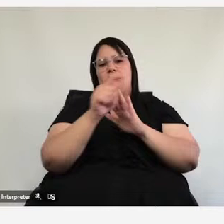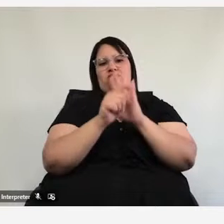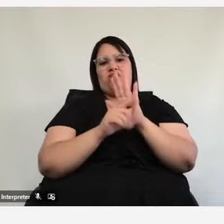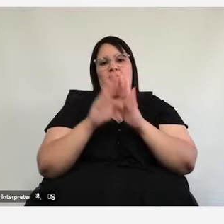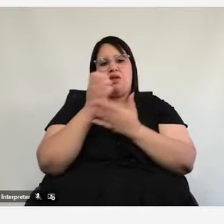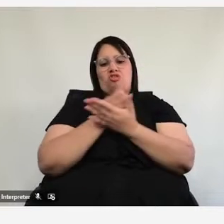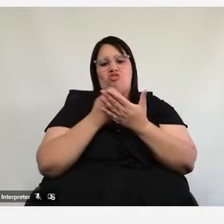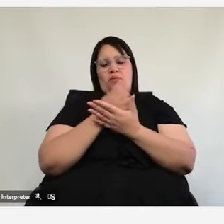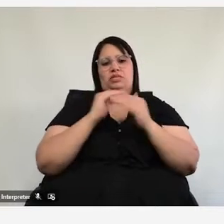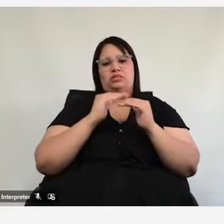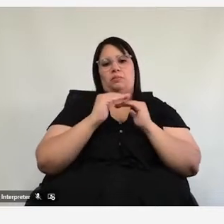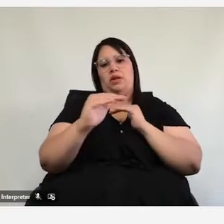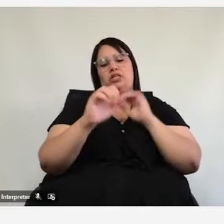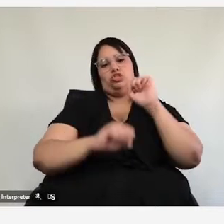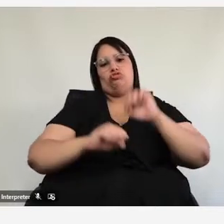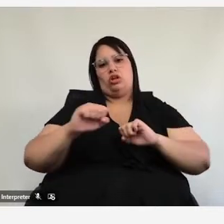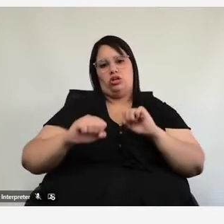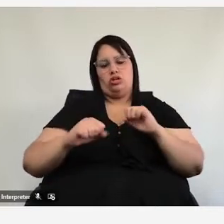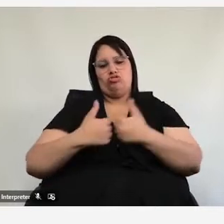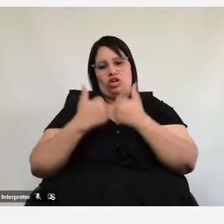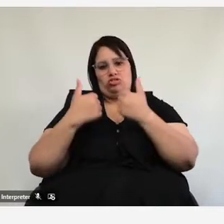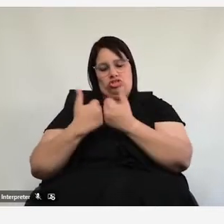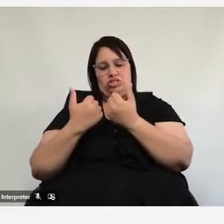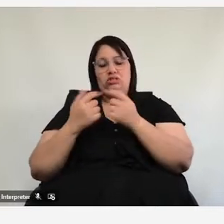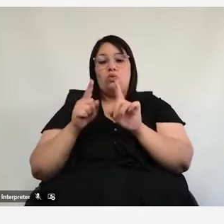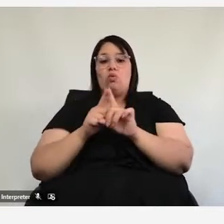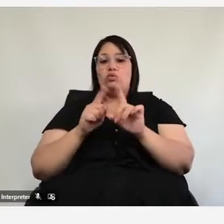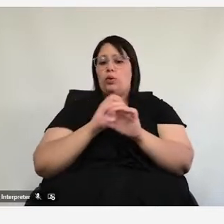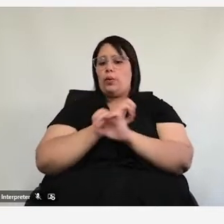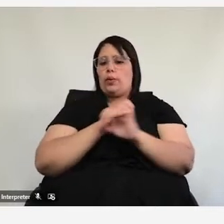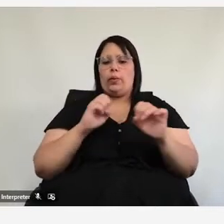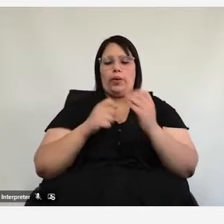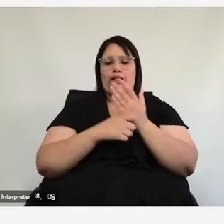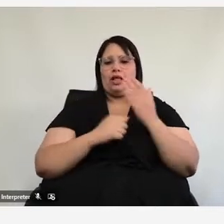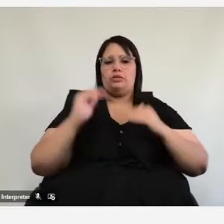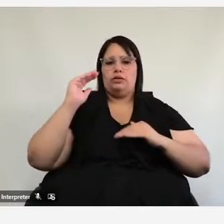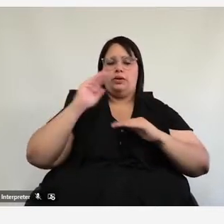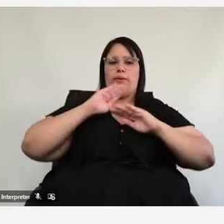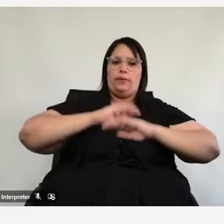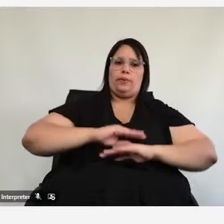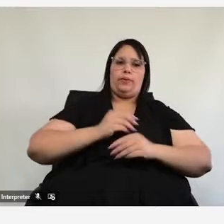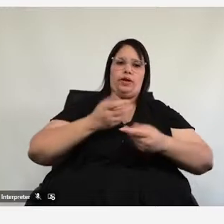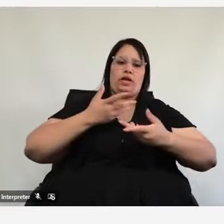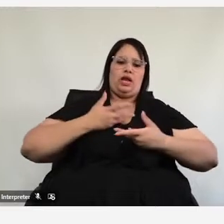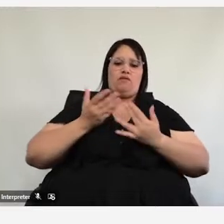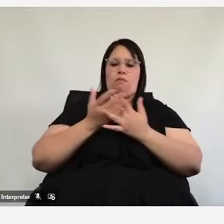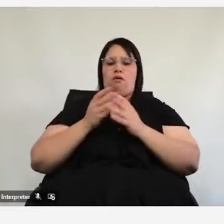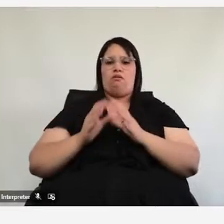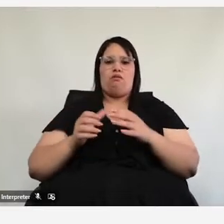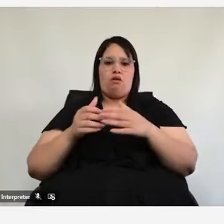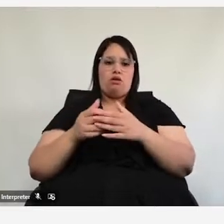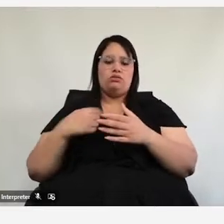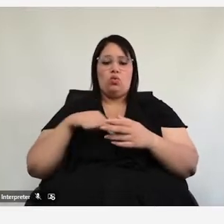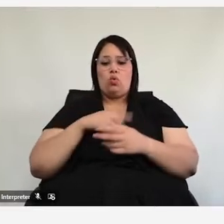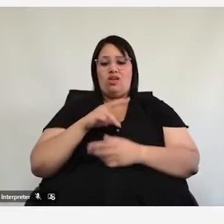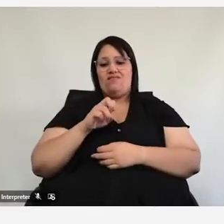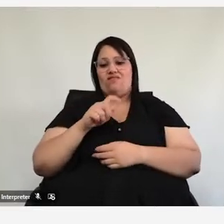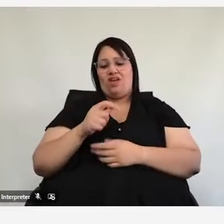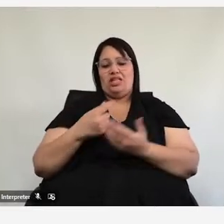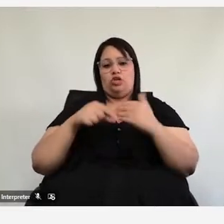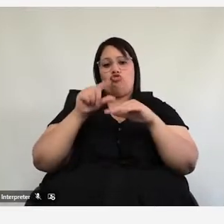stability challenges, giving no tax relief to the middle class. We have VAT